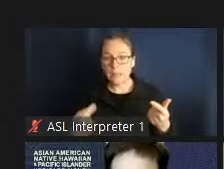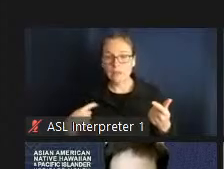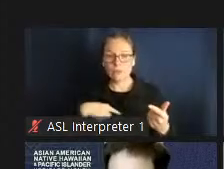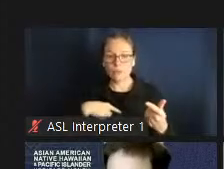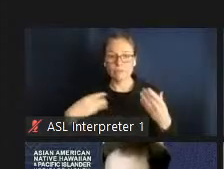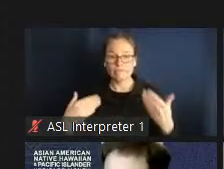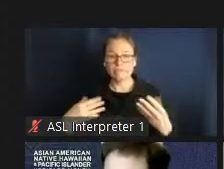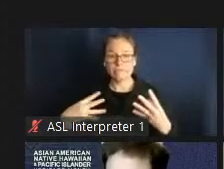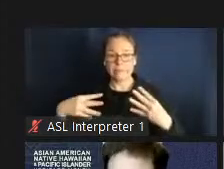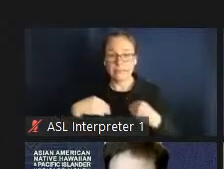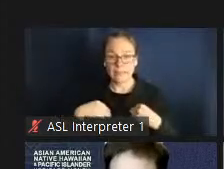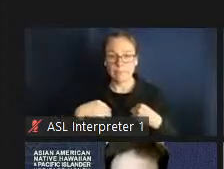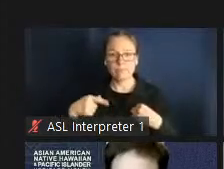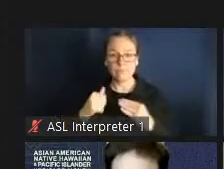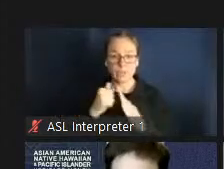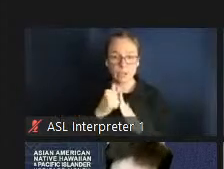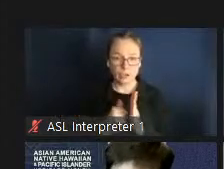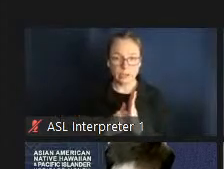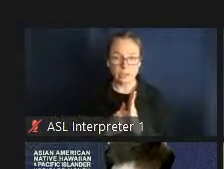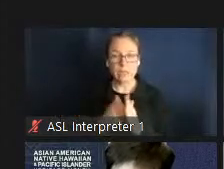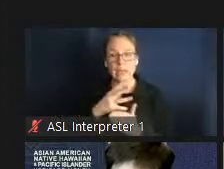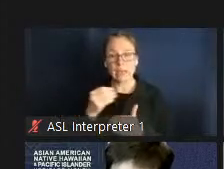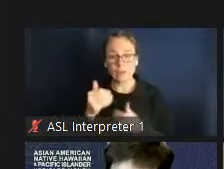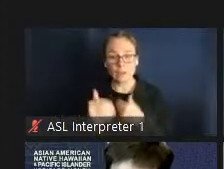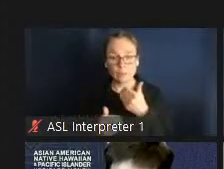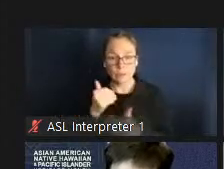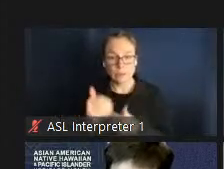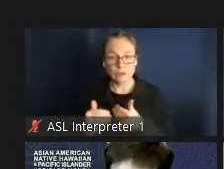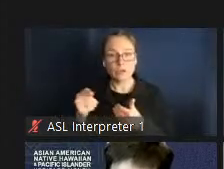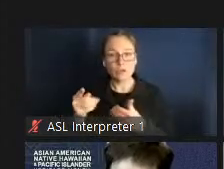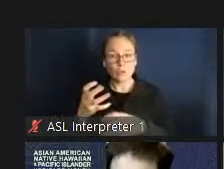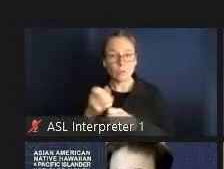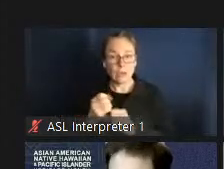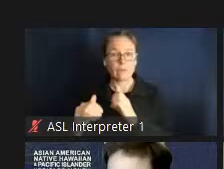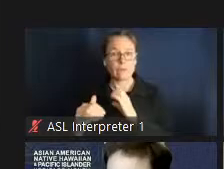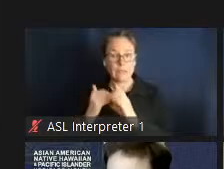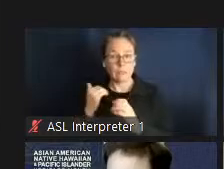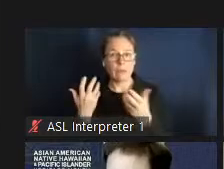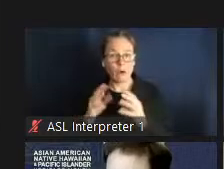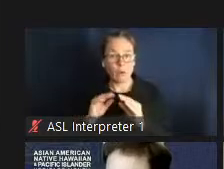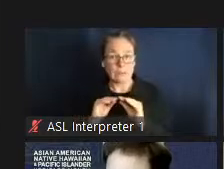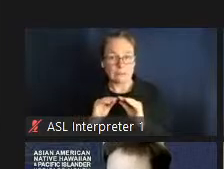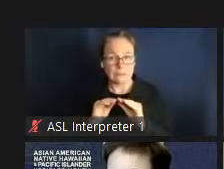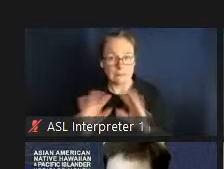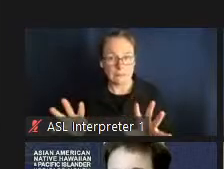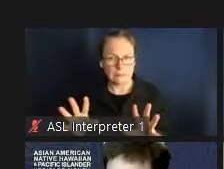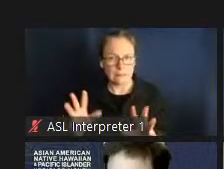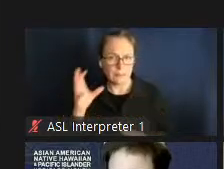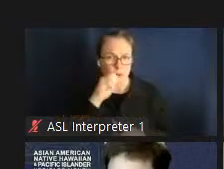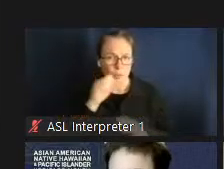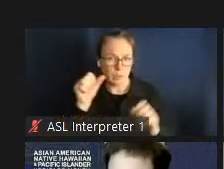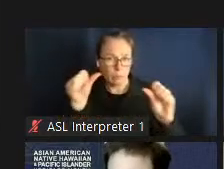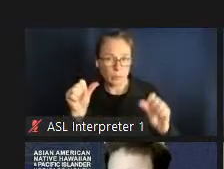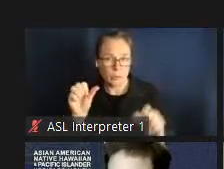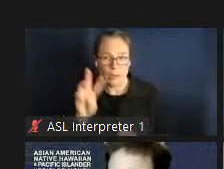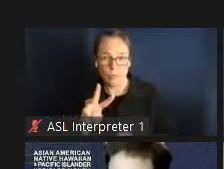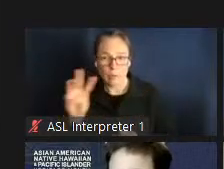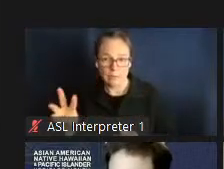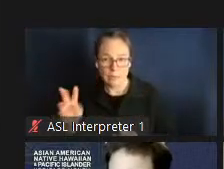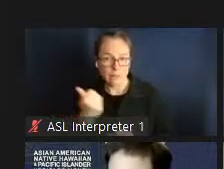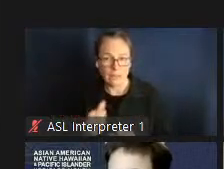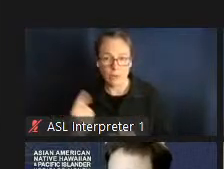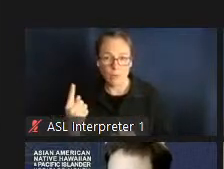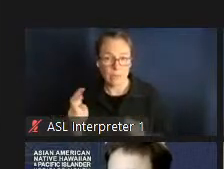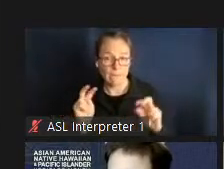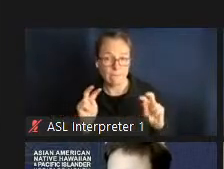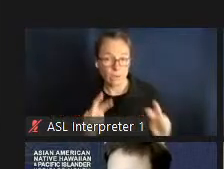committee procedures for this budget process as provided in the email sent out to everyone, and I assume posted on the website for others to view.